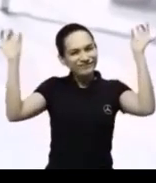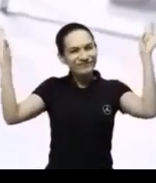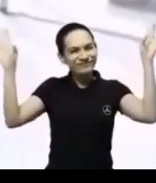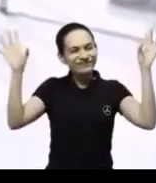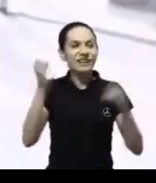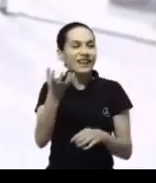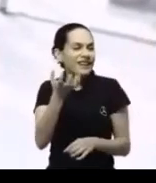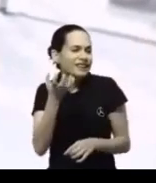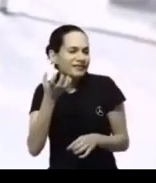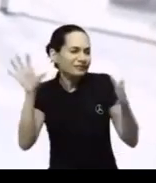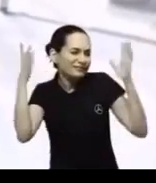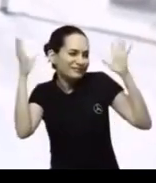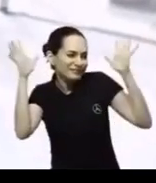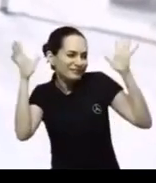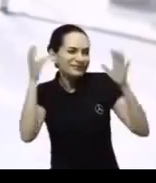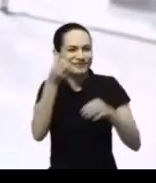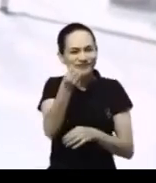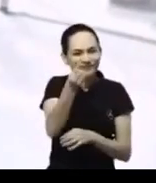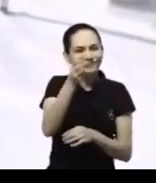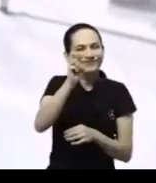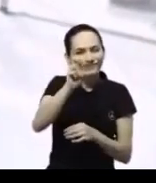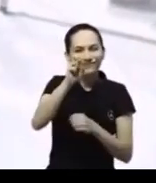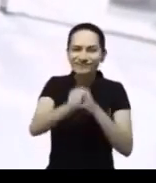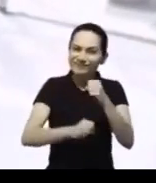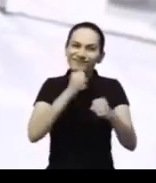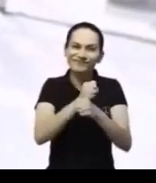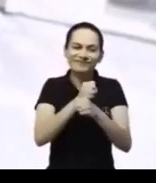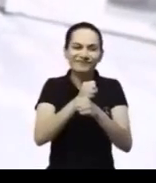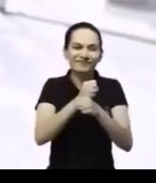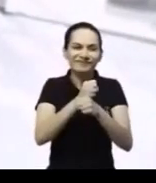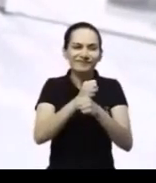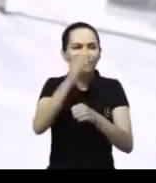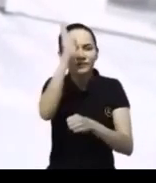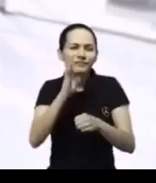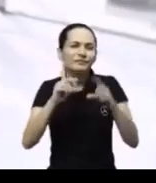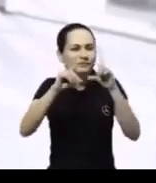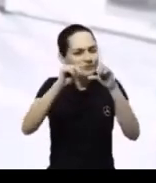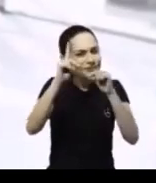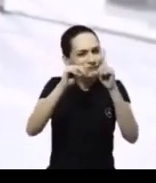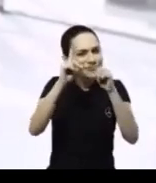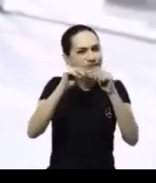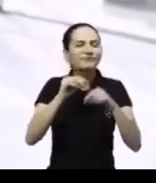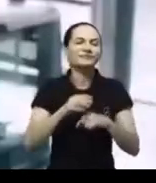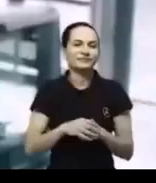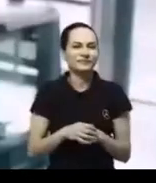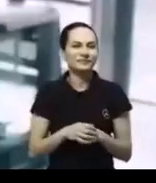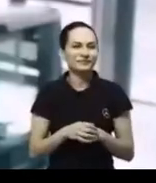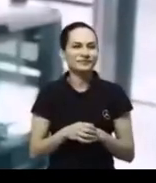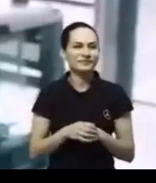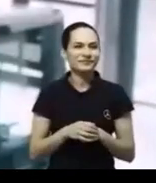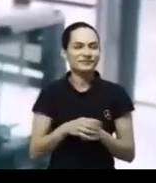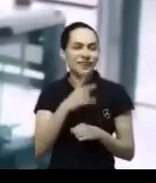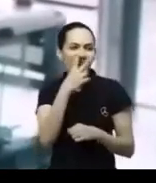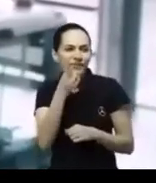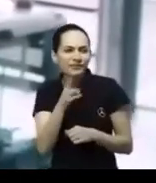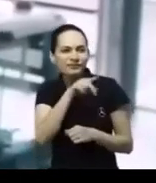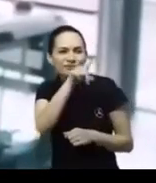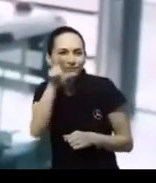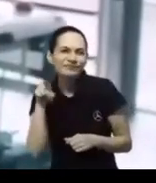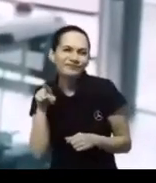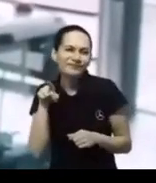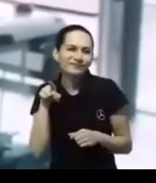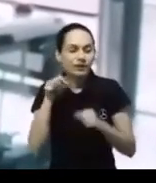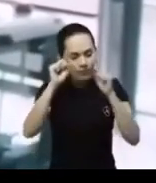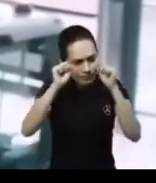I want to congratulate you to the 65th anniversary of Mercedes-Benz do Brasil. And I think you have more than